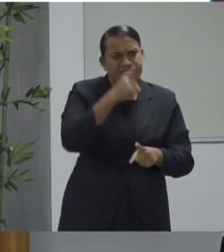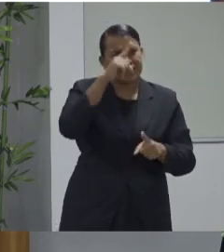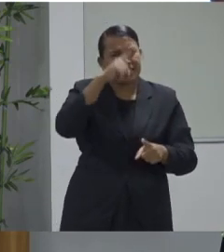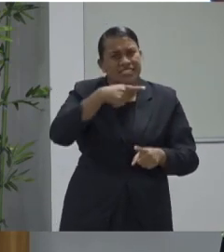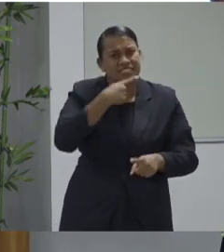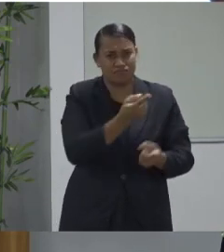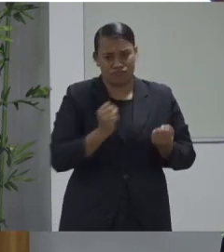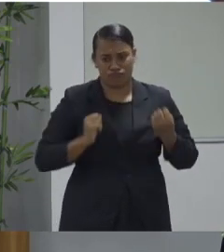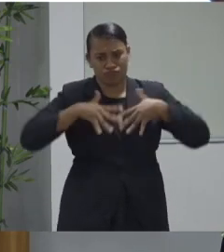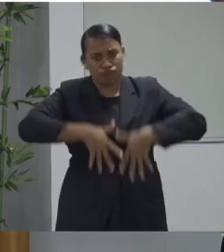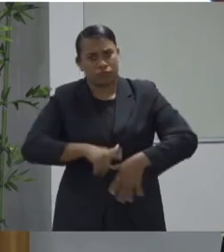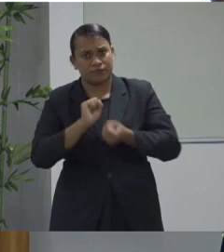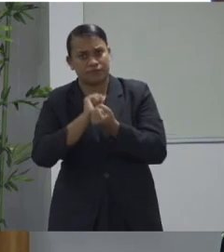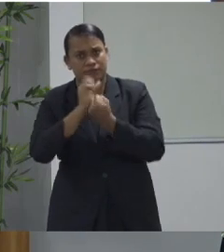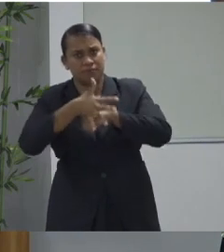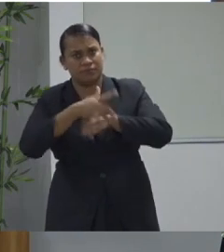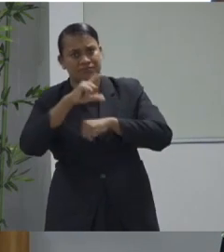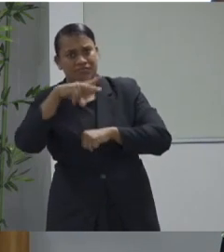They are a